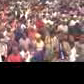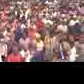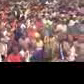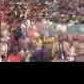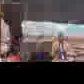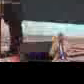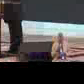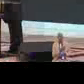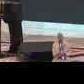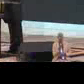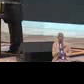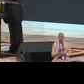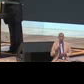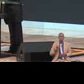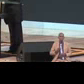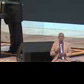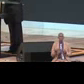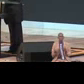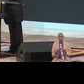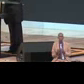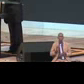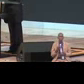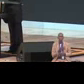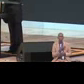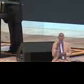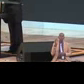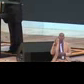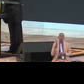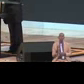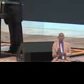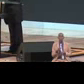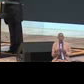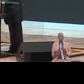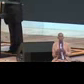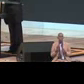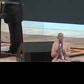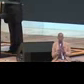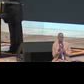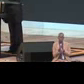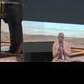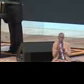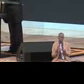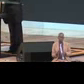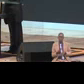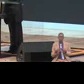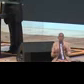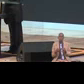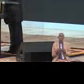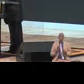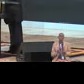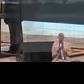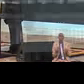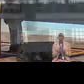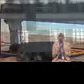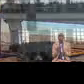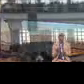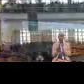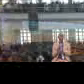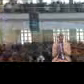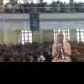All our members, all our ministers, all our workers, all our